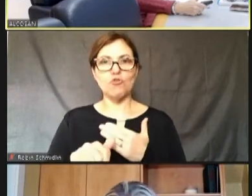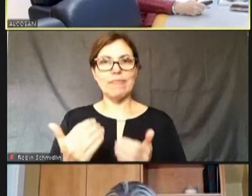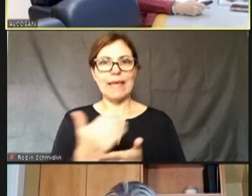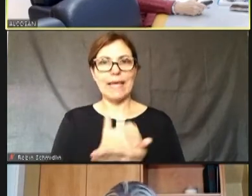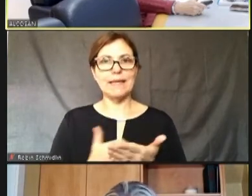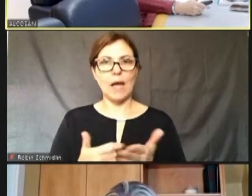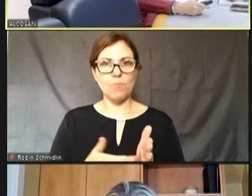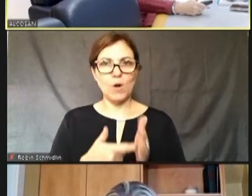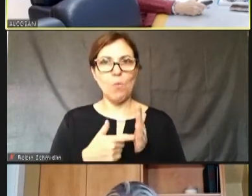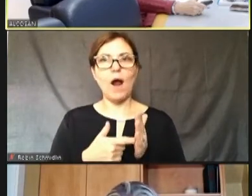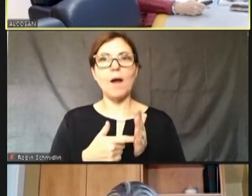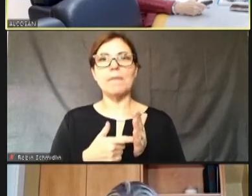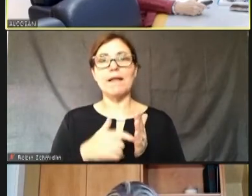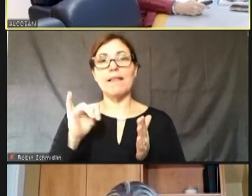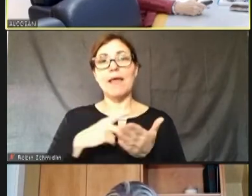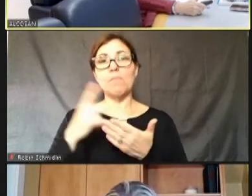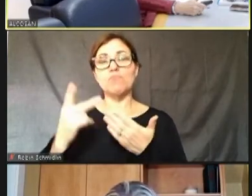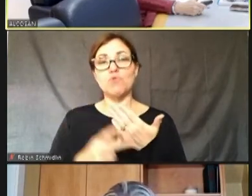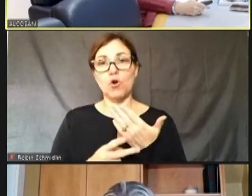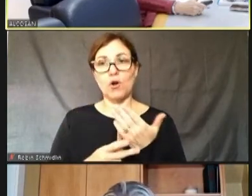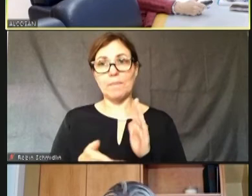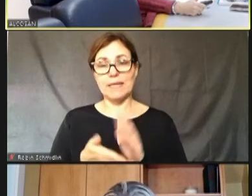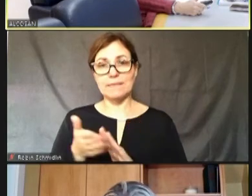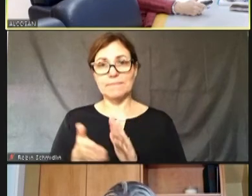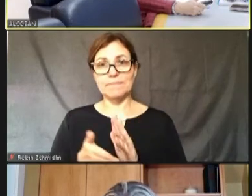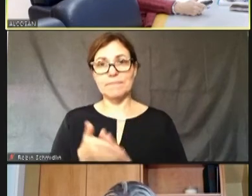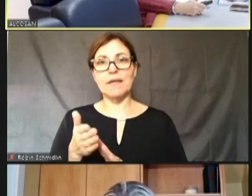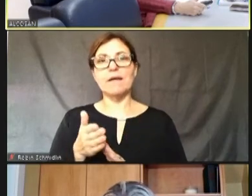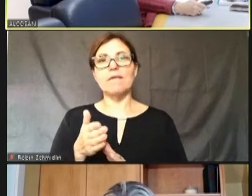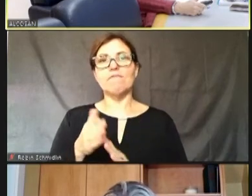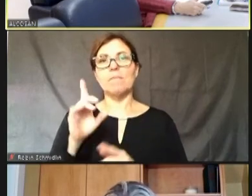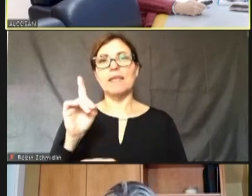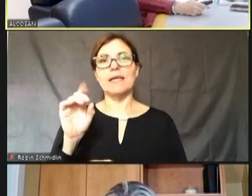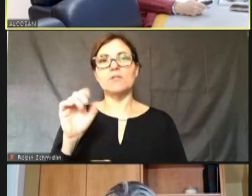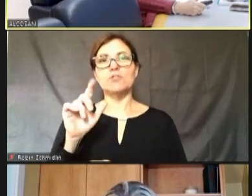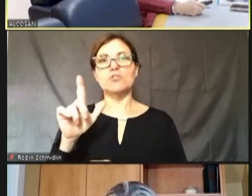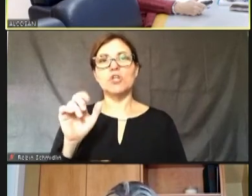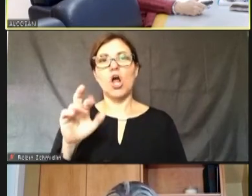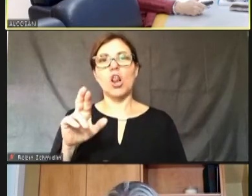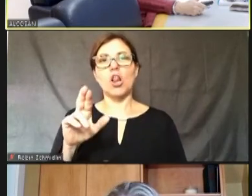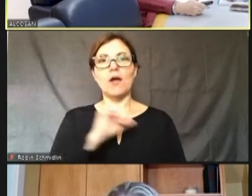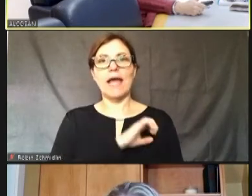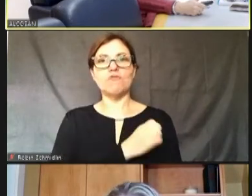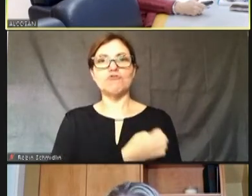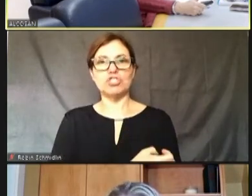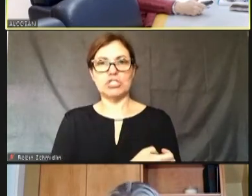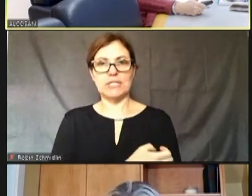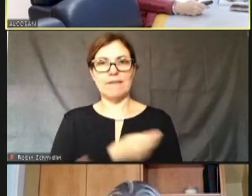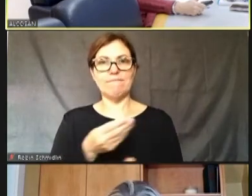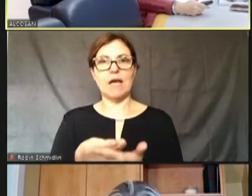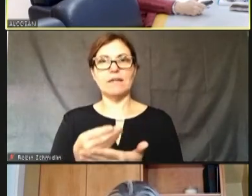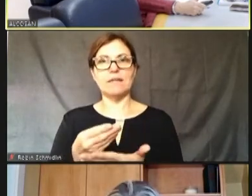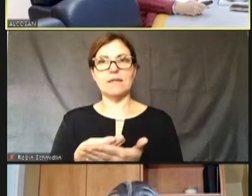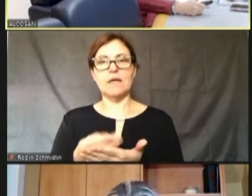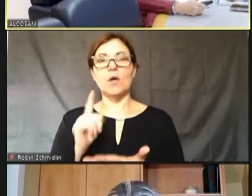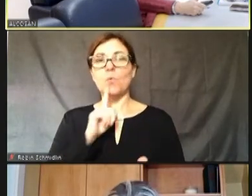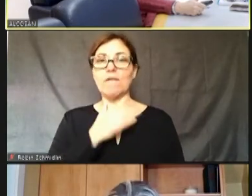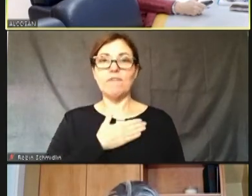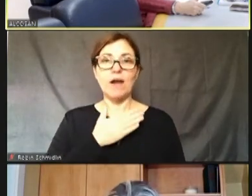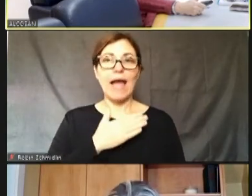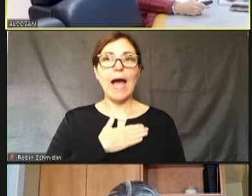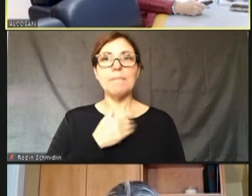That program is administered by the Dollar Energy Fund, and we're very pleased to say that we were able to increase